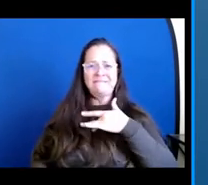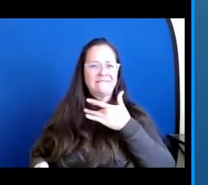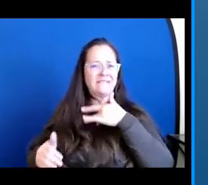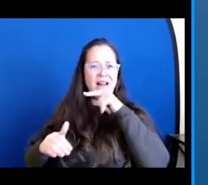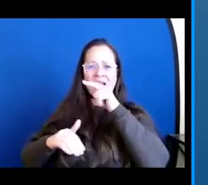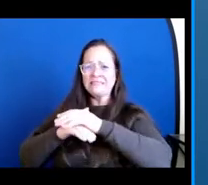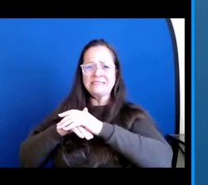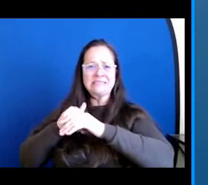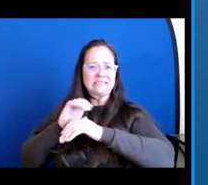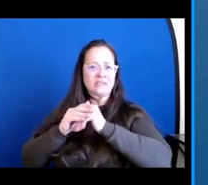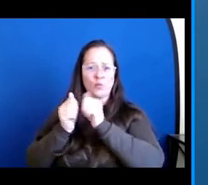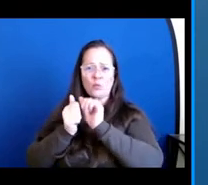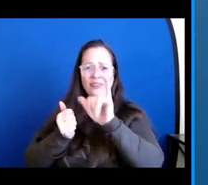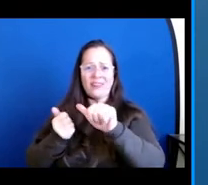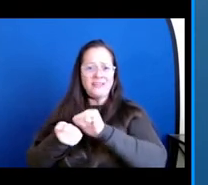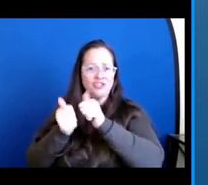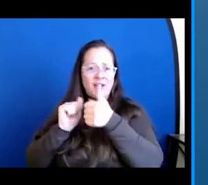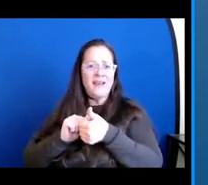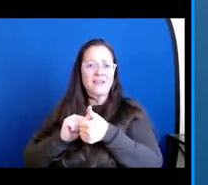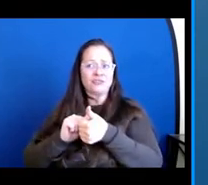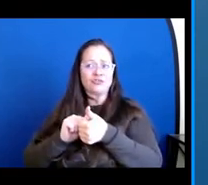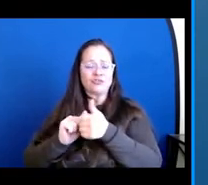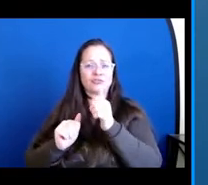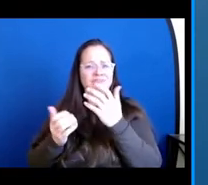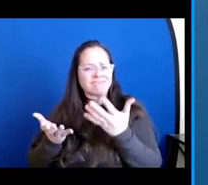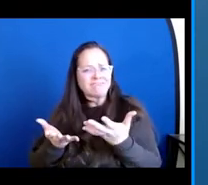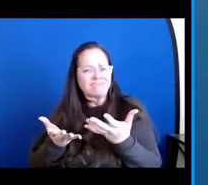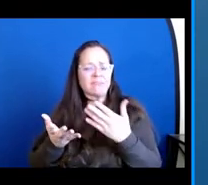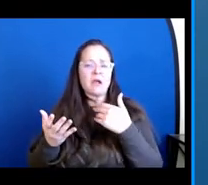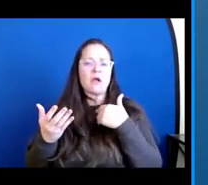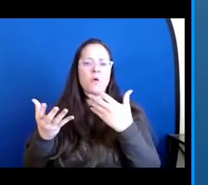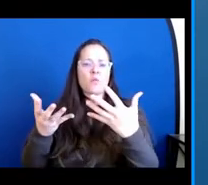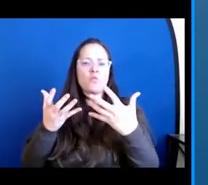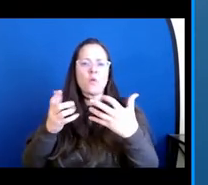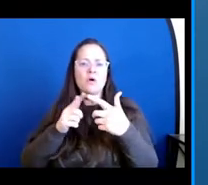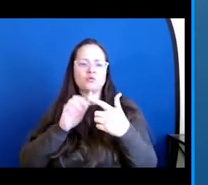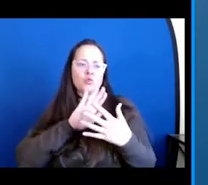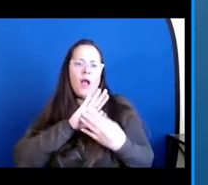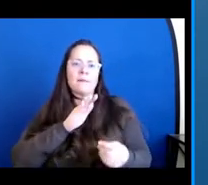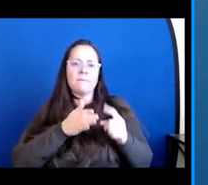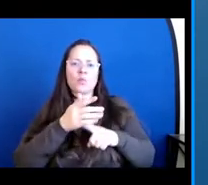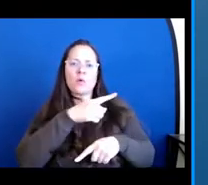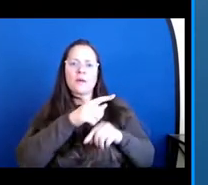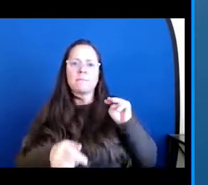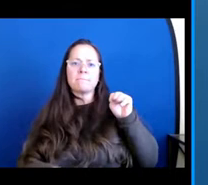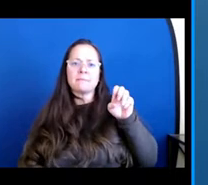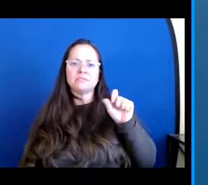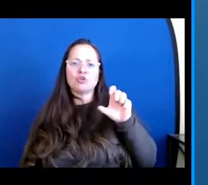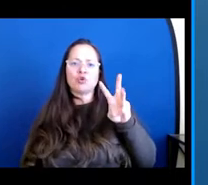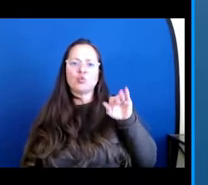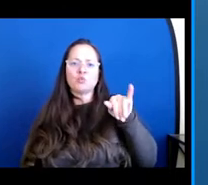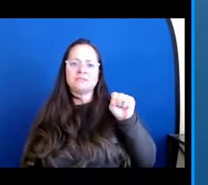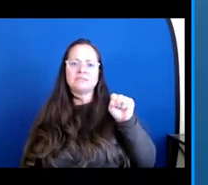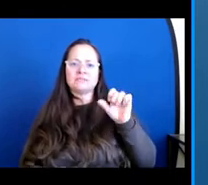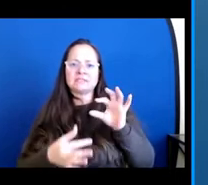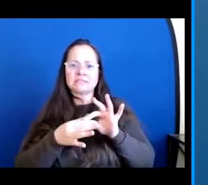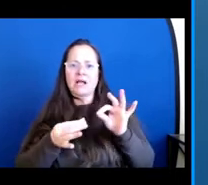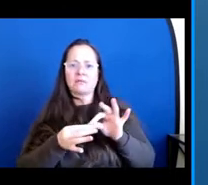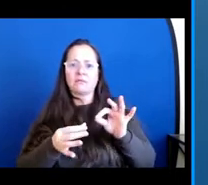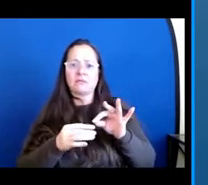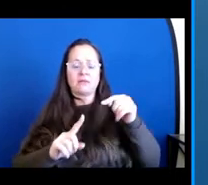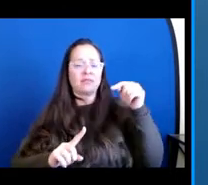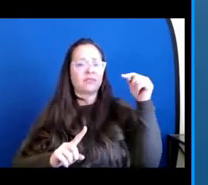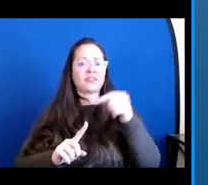change that may happen and I want to Echo after Miss Lewis who make it clear that this doesn't